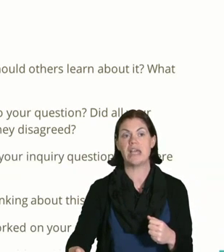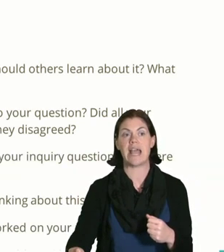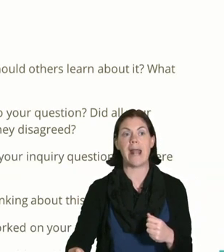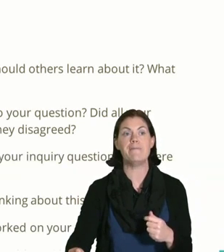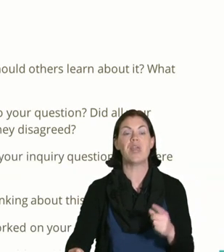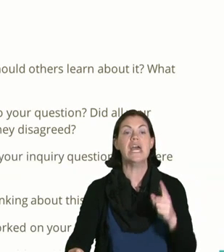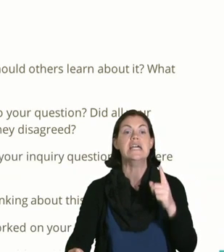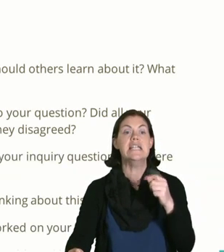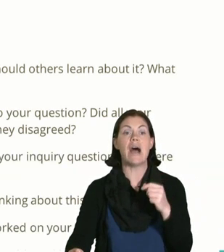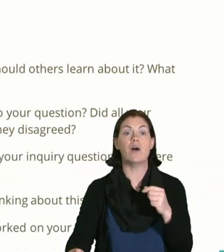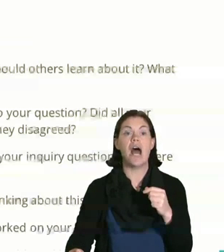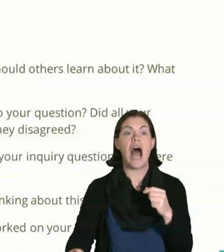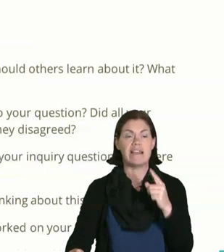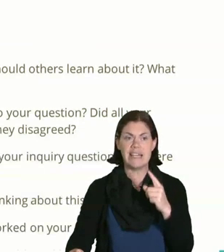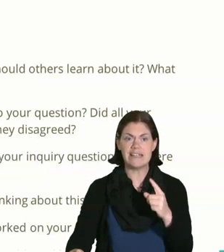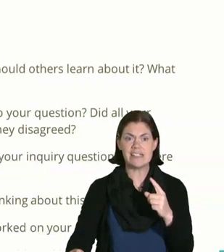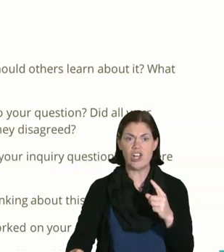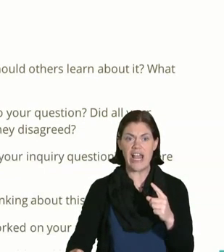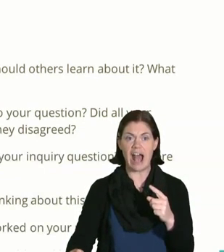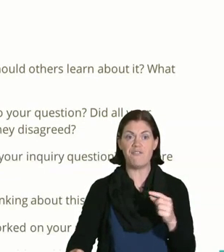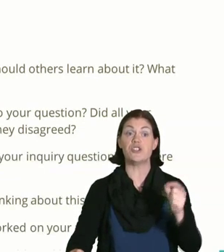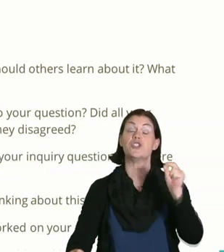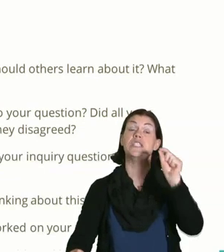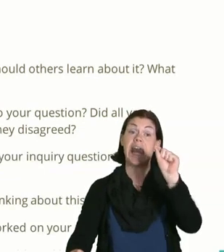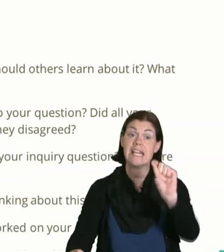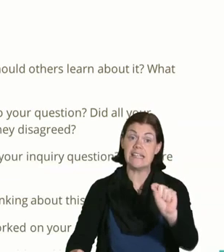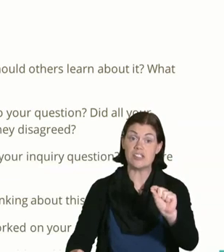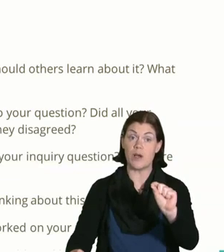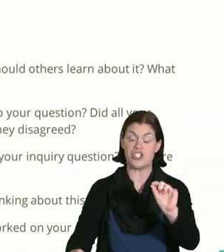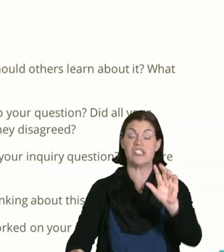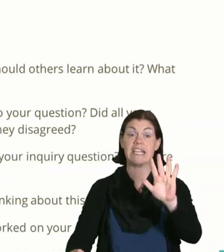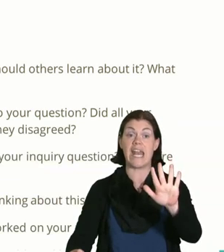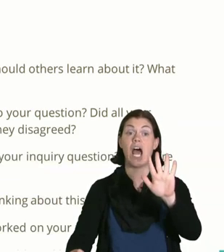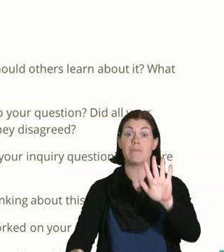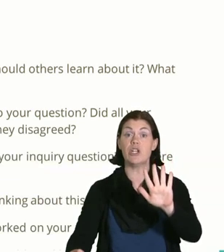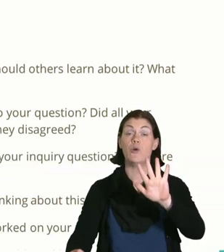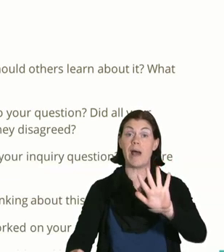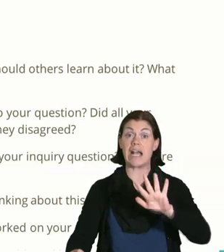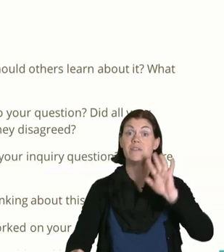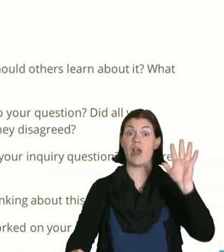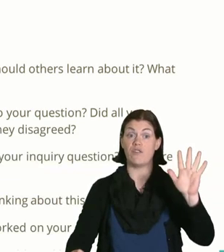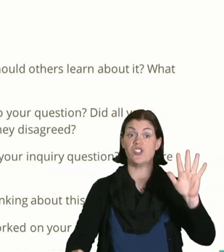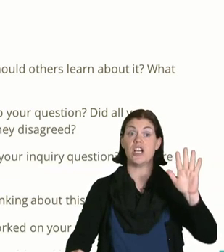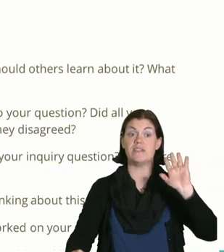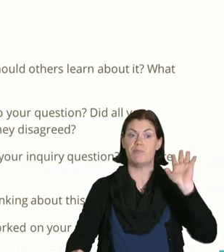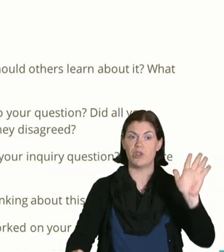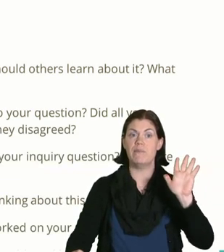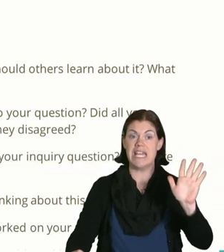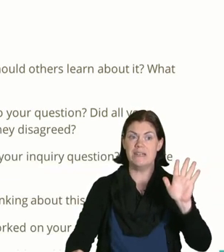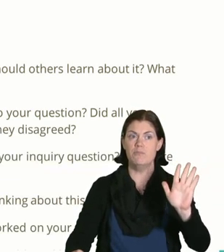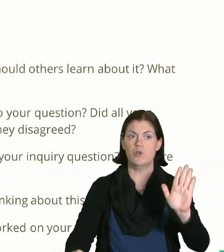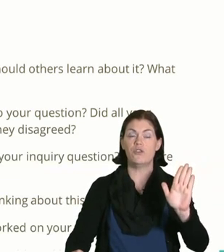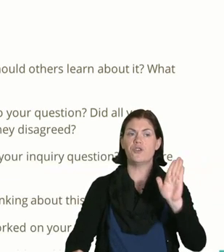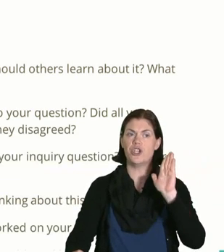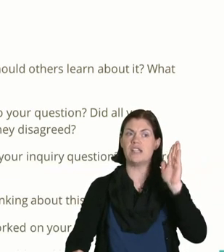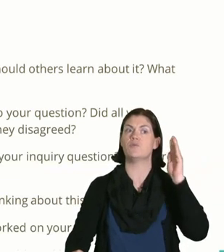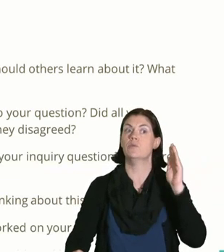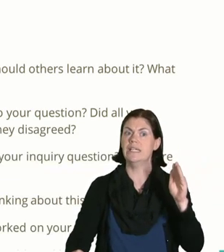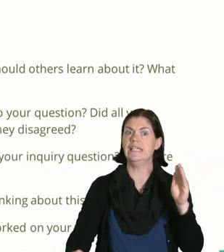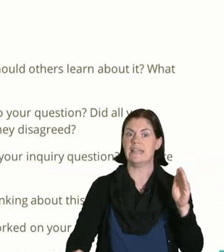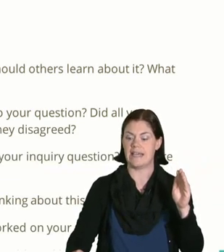sure. Okay. Now, I think that's all I have for you. So take these questions again. I'm going to go back to my office, you guys, and put them in Moodle